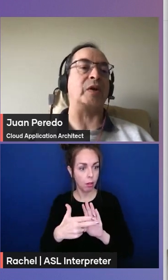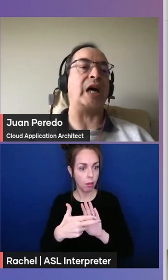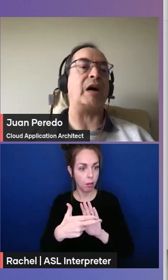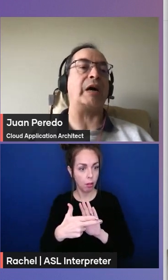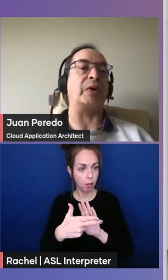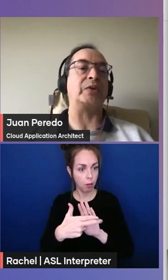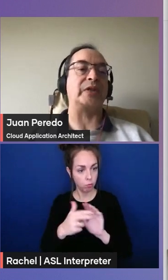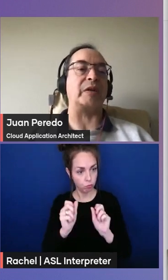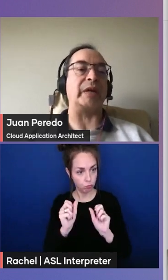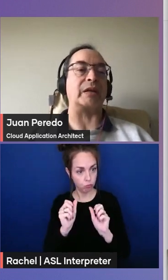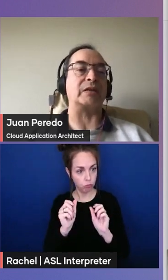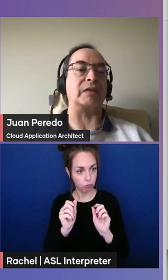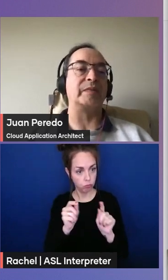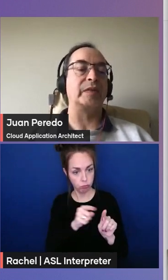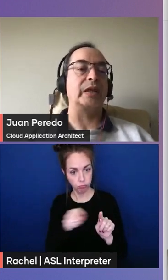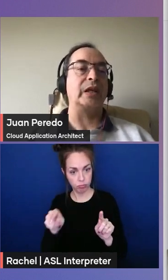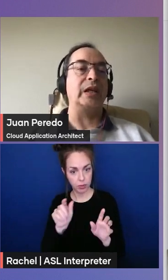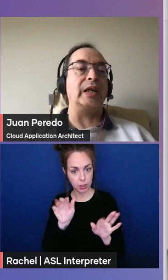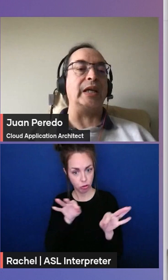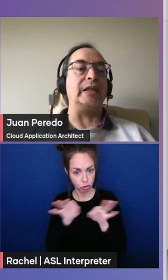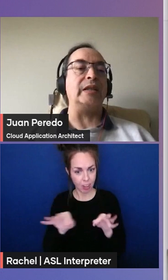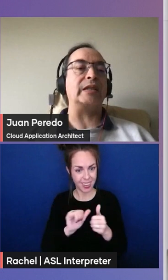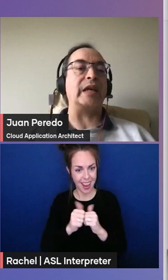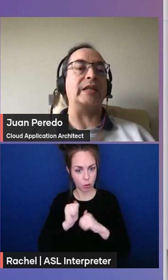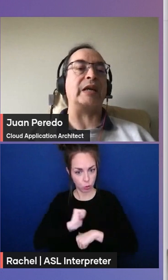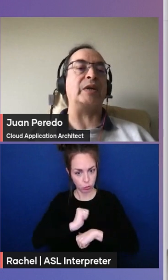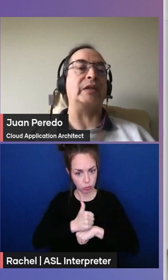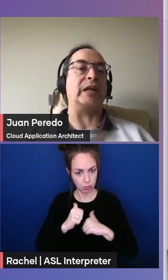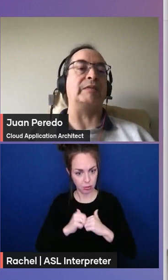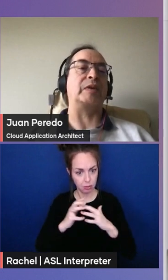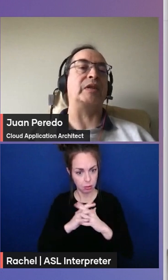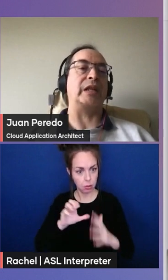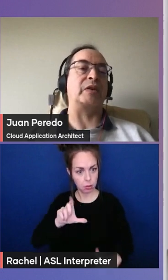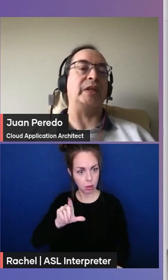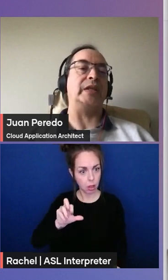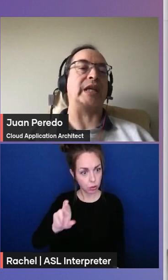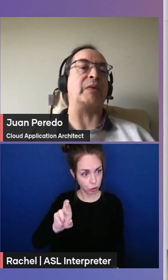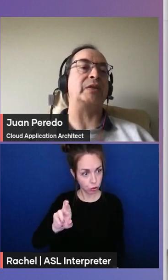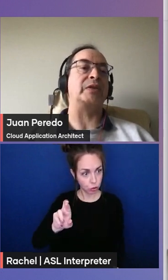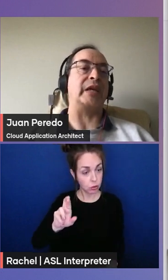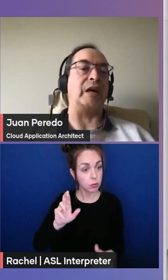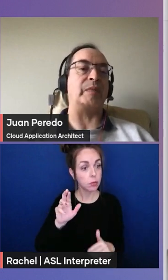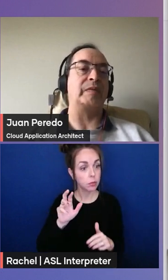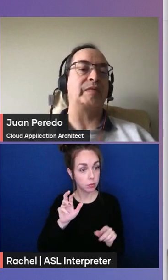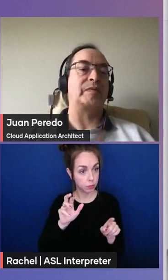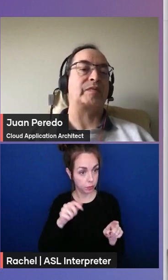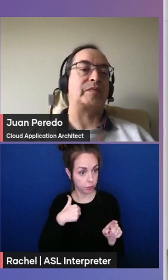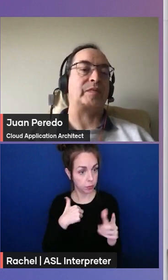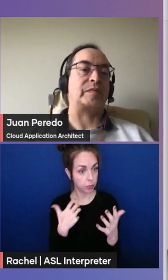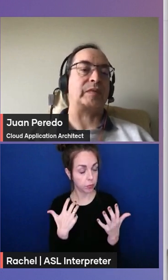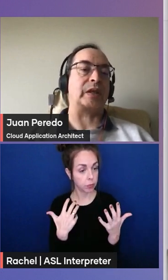instructions on how I want to set up my cluster. And in this case, I'm going to tell Kubernetes I want to set up